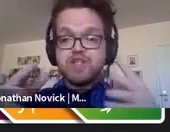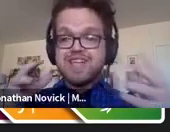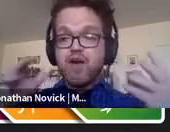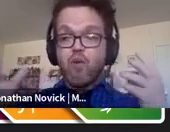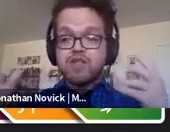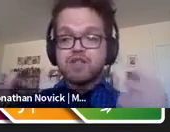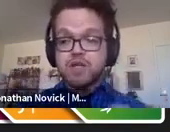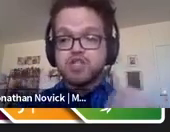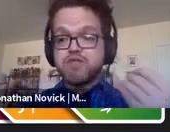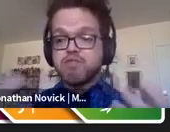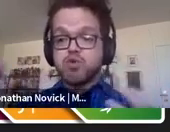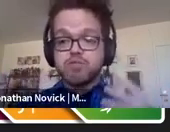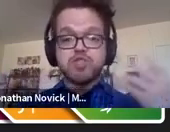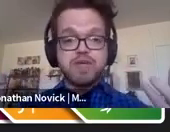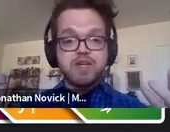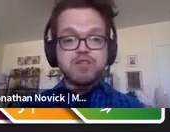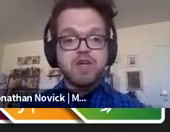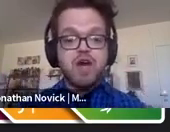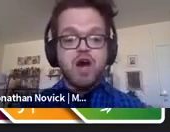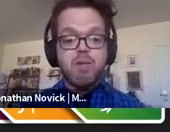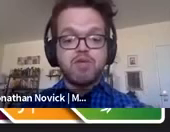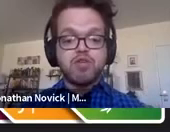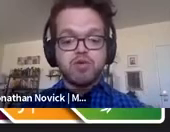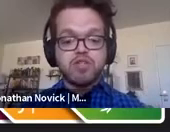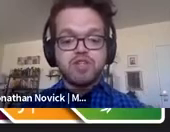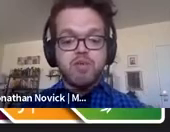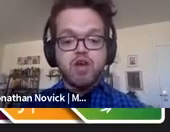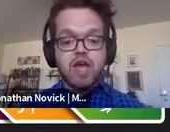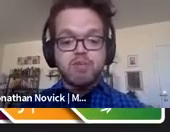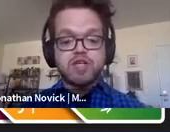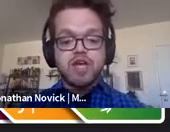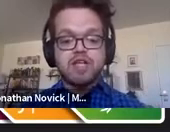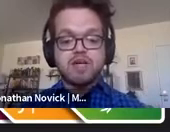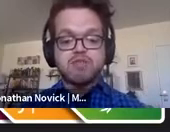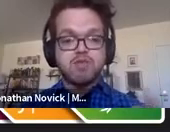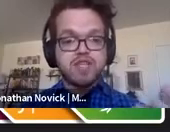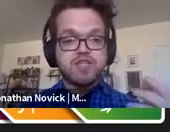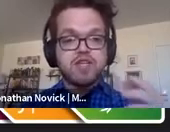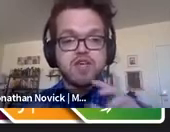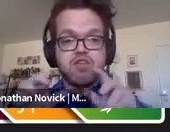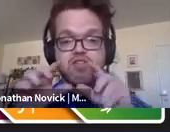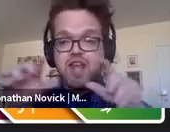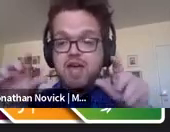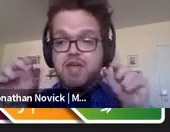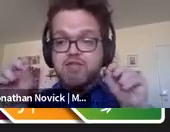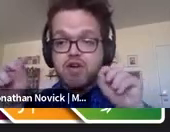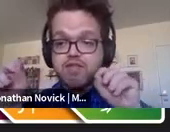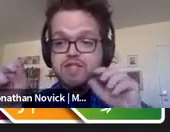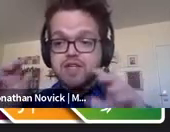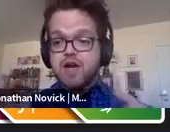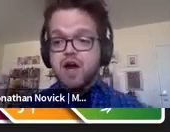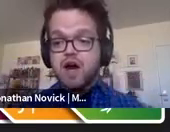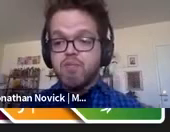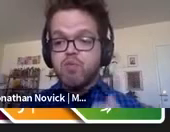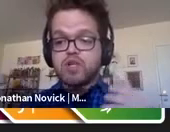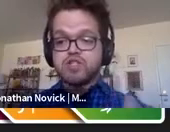who is saying what, especially if you have multiple speakers. You'll notice today with our captioning, anytime someone says anything, there's a name in front of